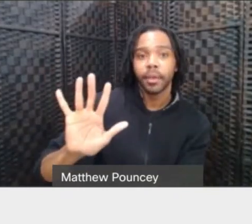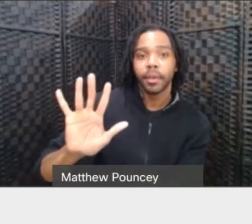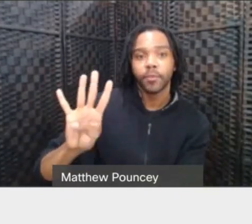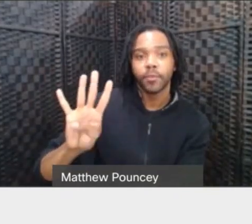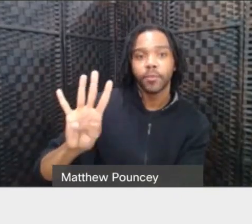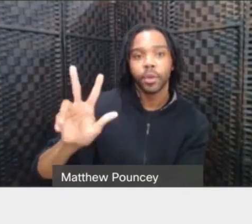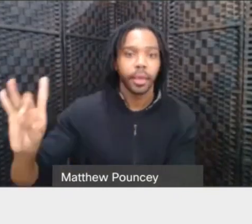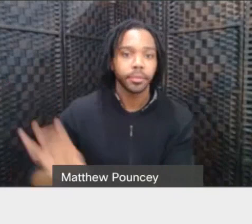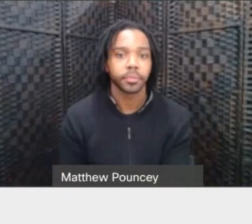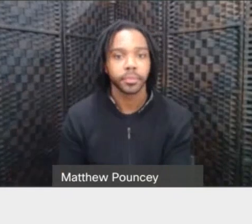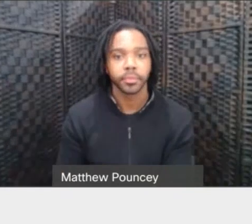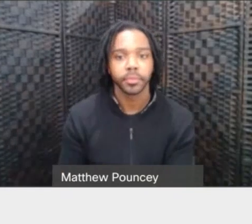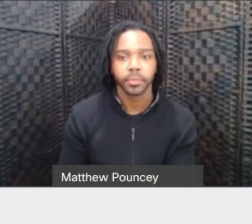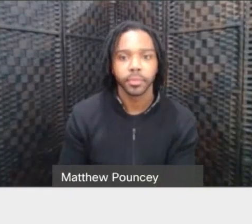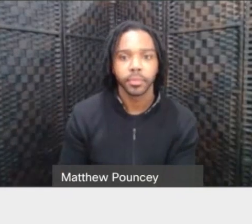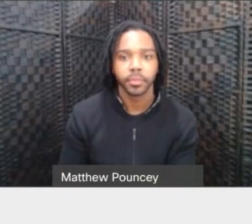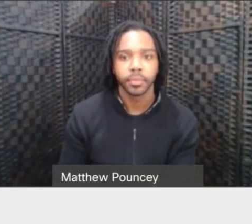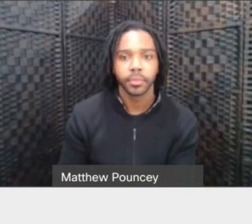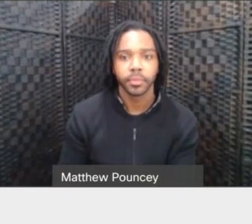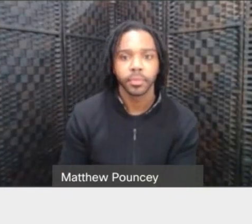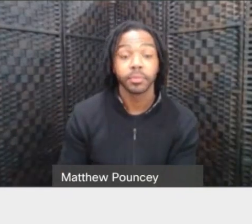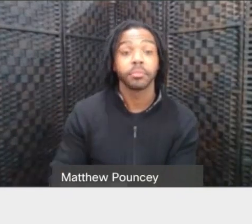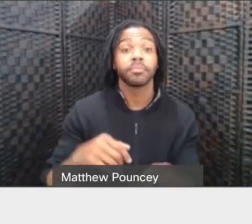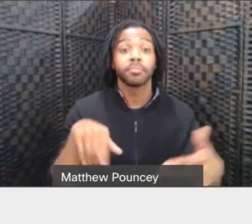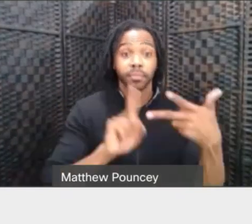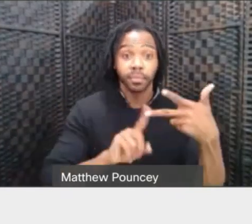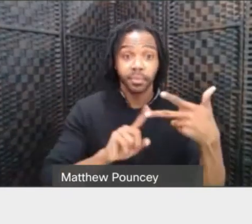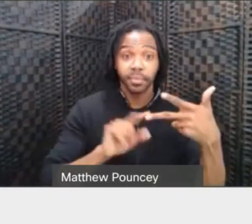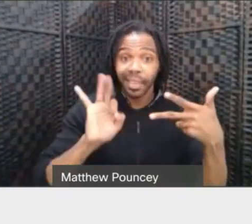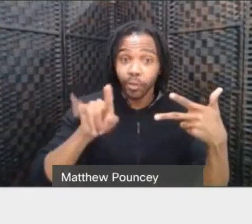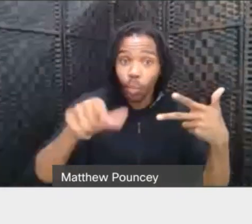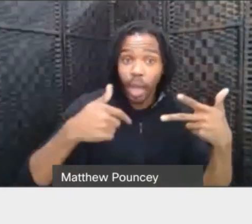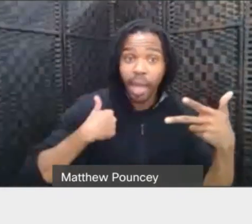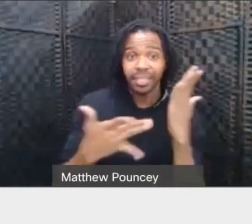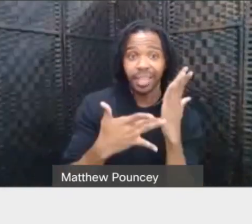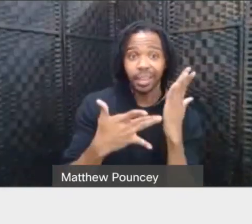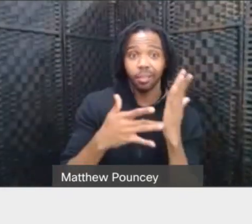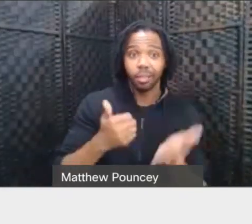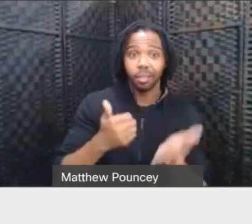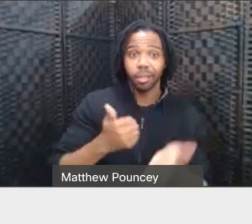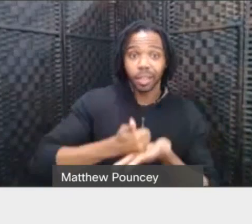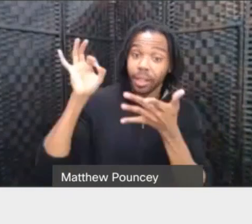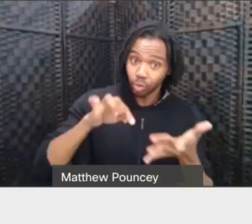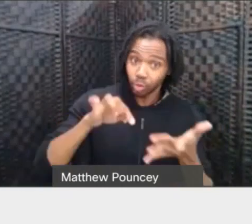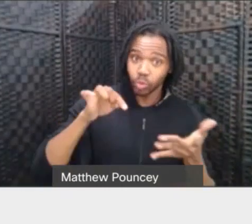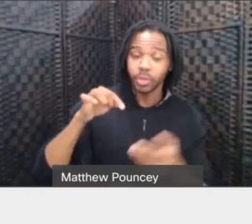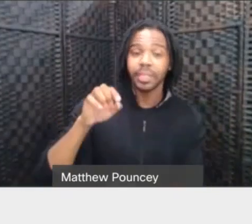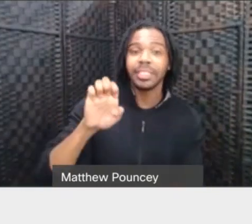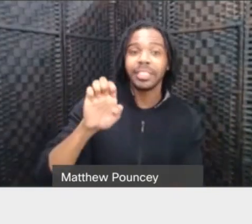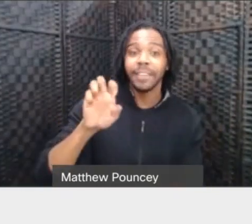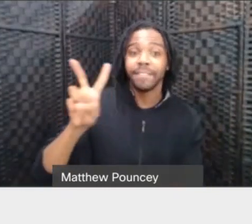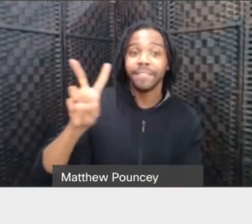202-905-4388. And for technical assistance with EVV, you can